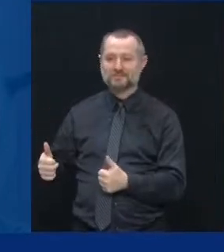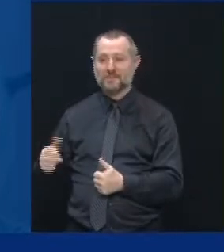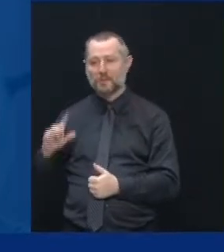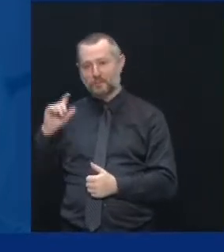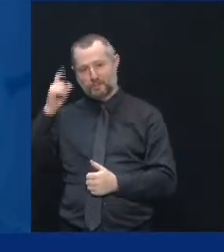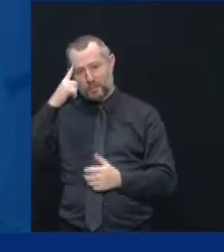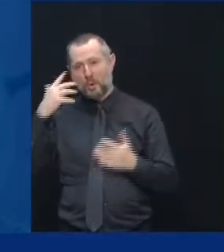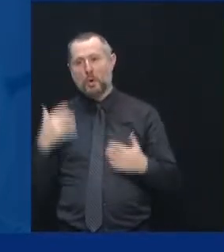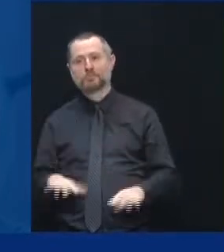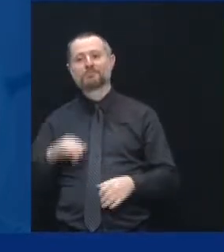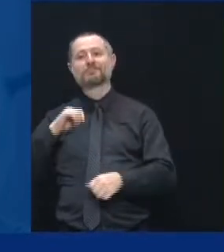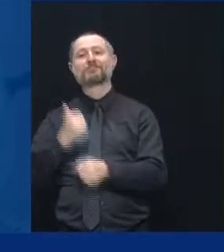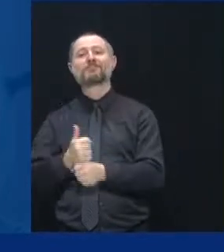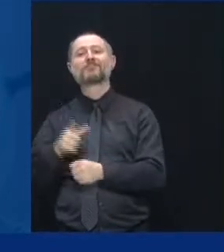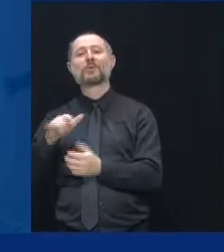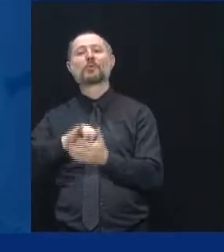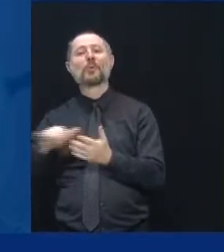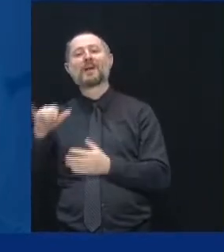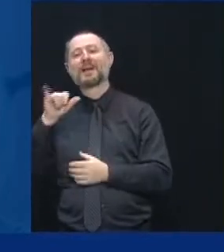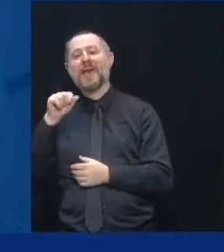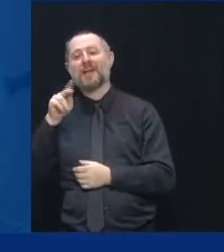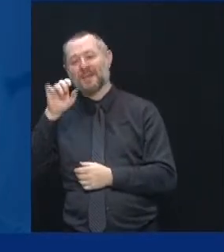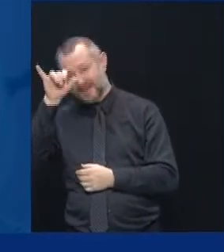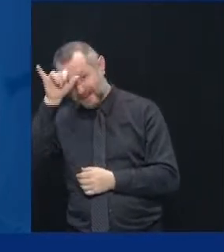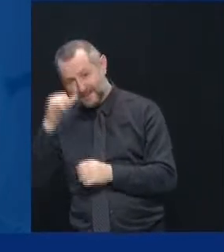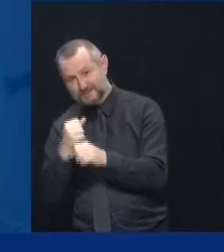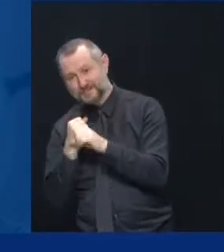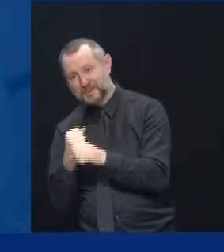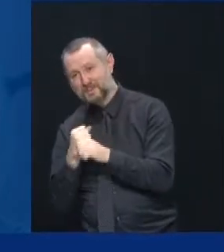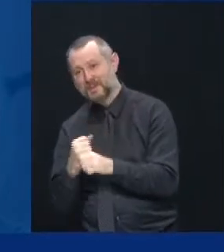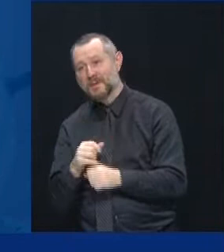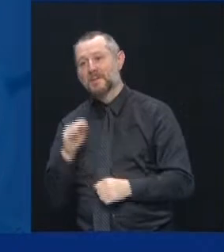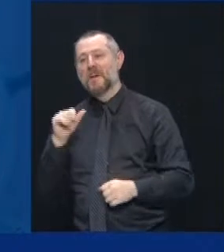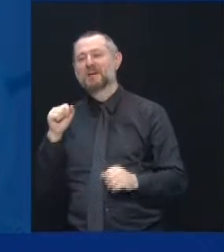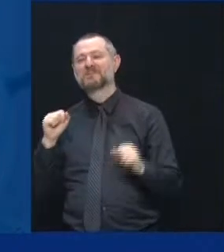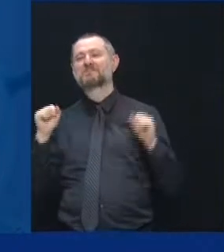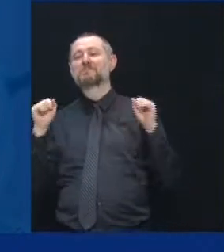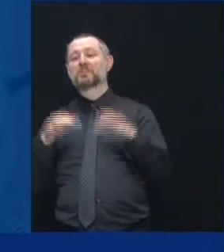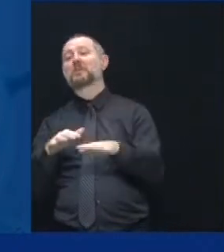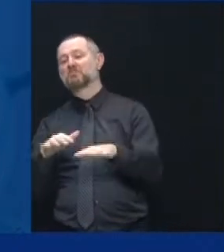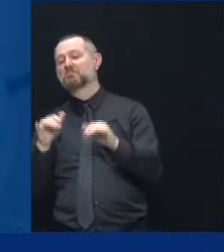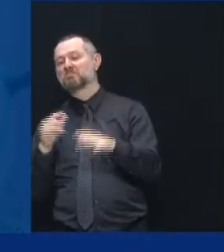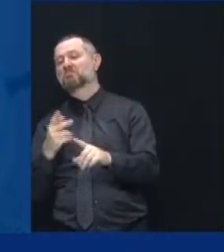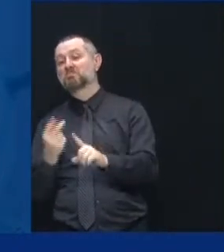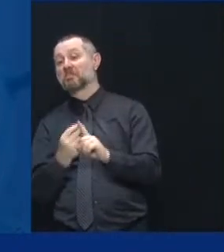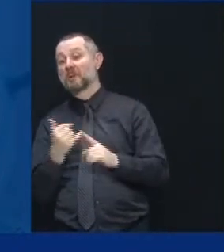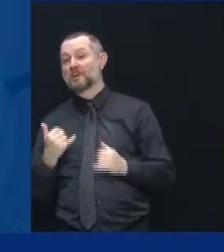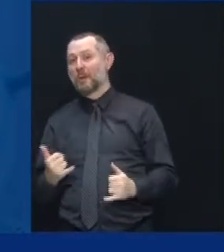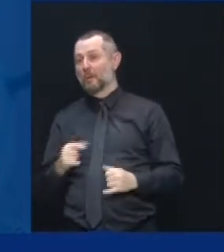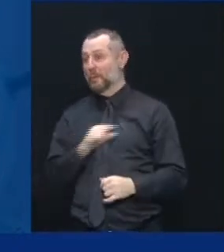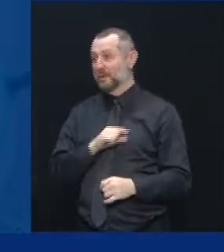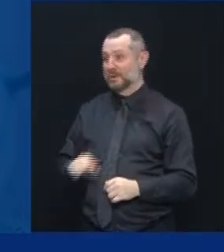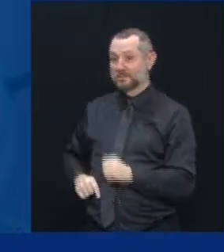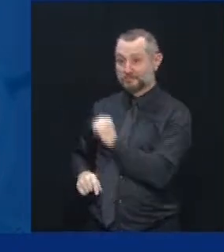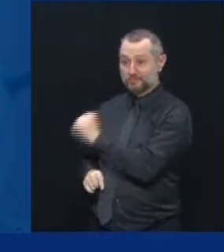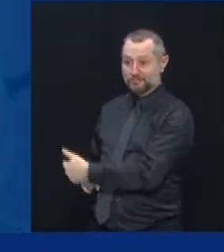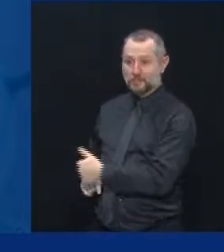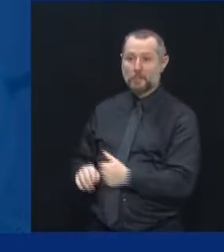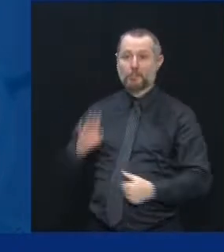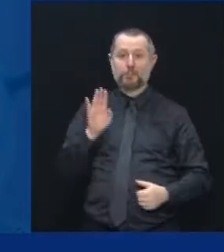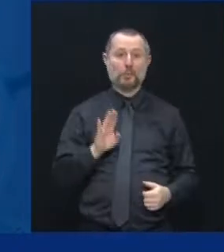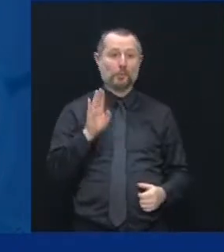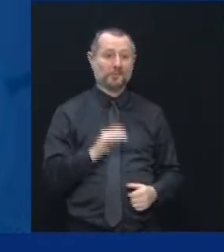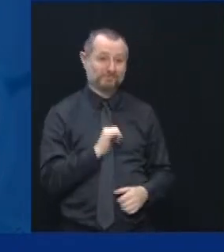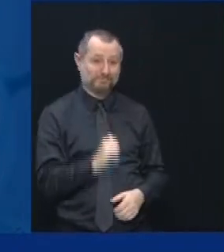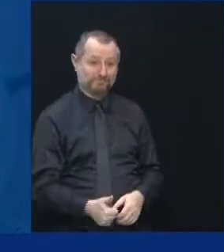Yankee Stadium site, which is a mass vaccination site, and now with Queens and Brooklyn, we'll